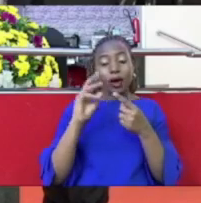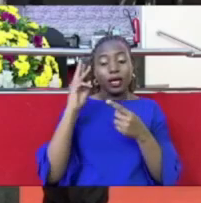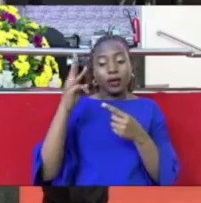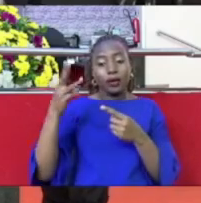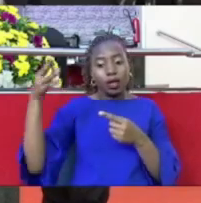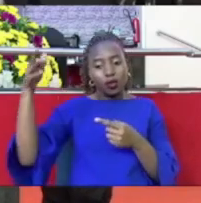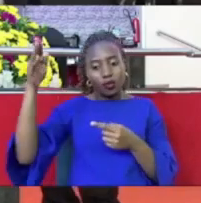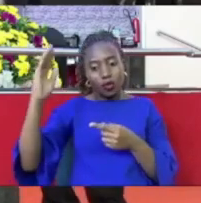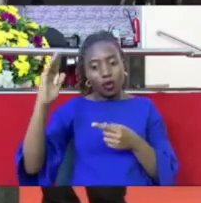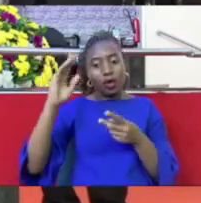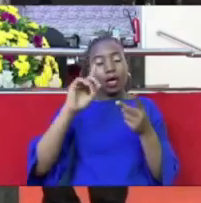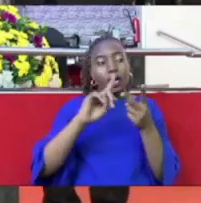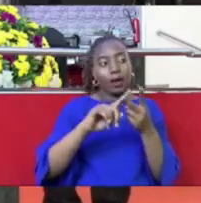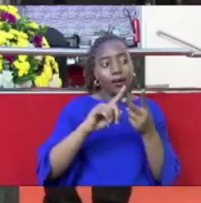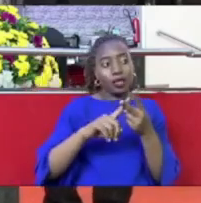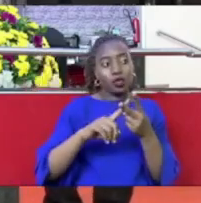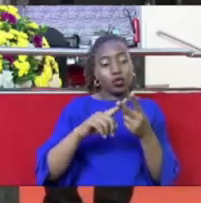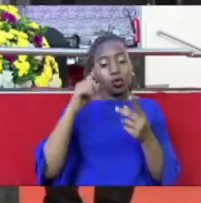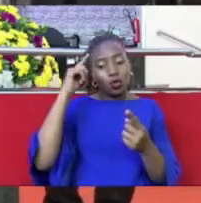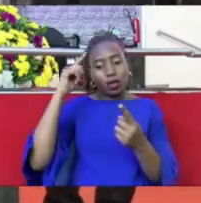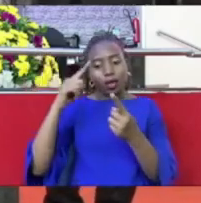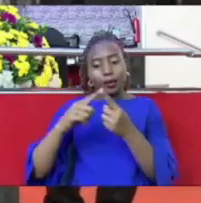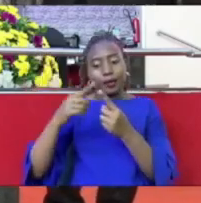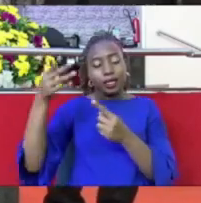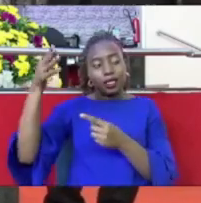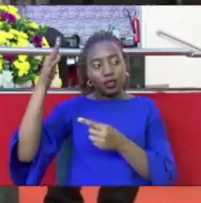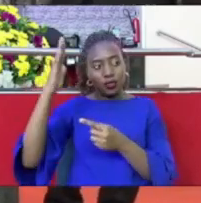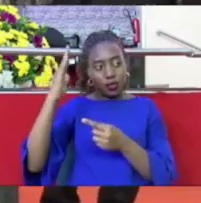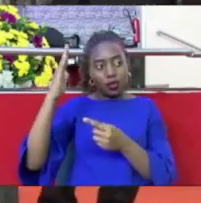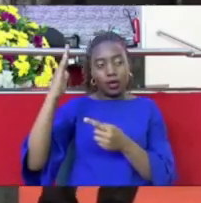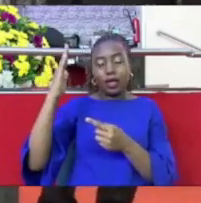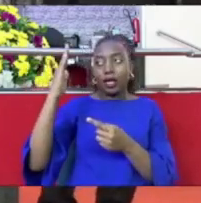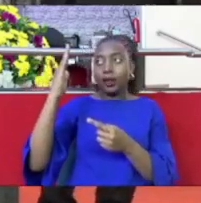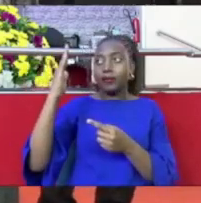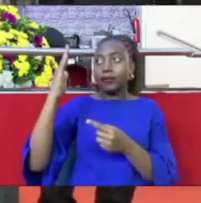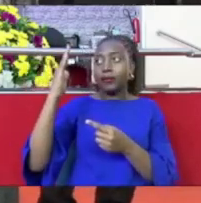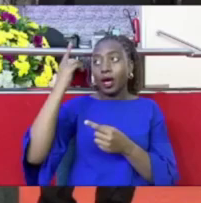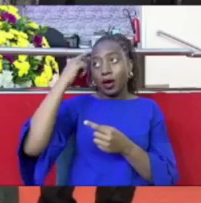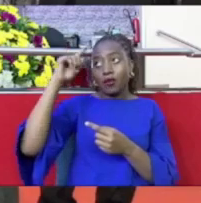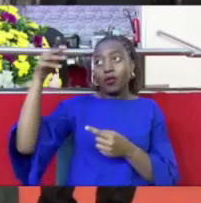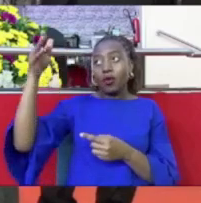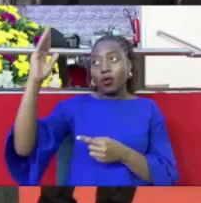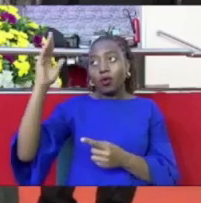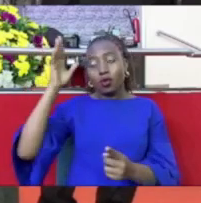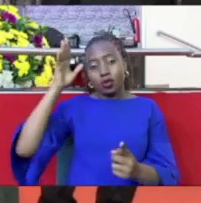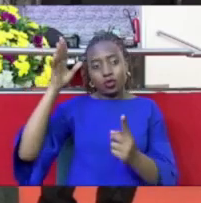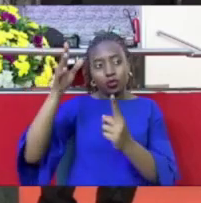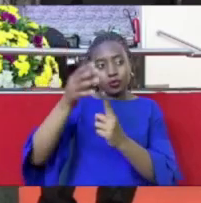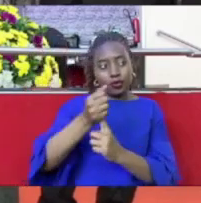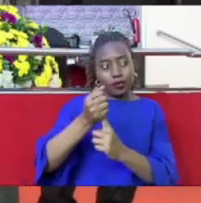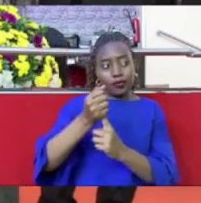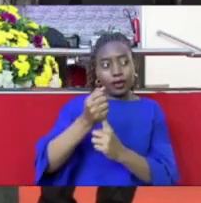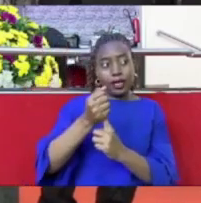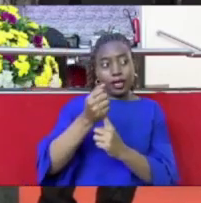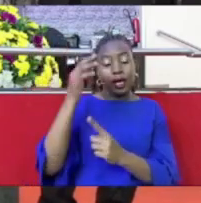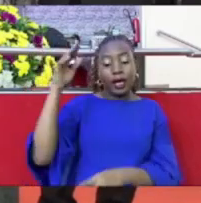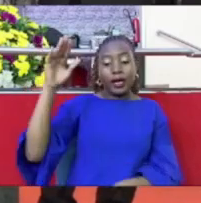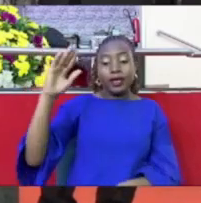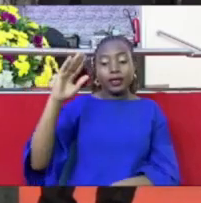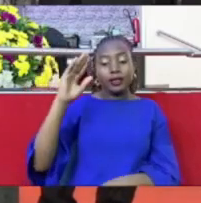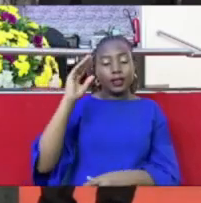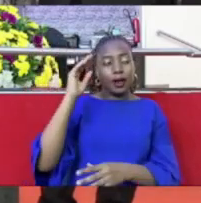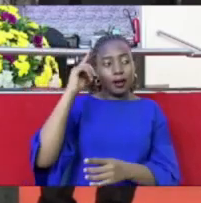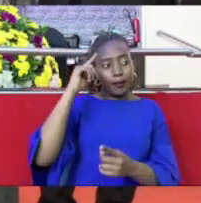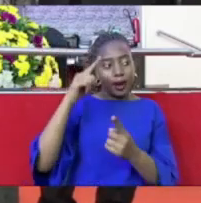Mwenyezi Mungu, and the purposes of God, na nia na kusudi lake Mwenyezi Mungu, for God to fulfill his purpose in your life, ili Mungu